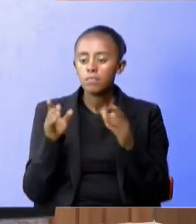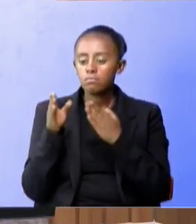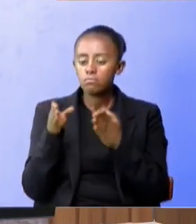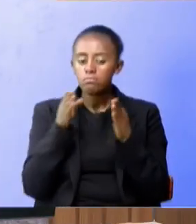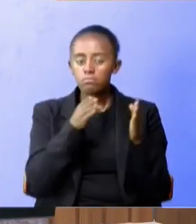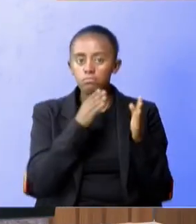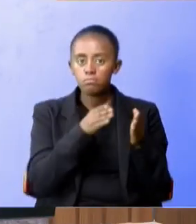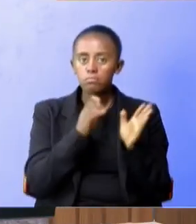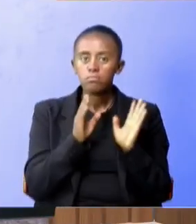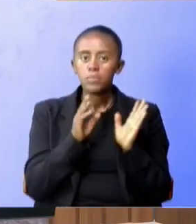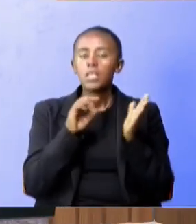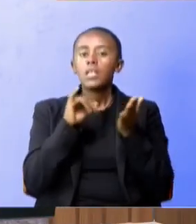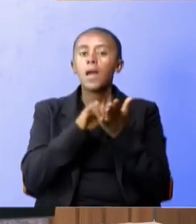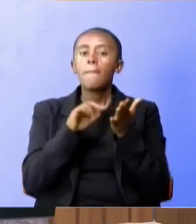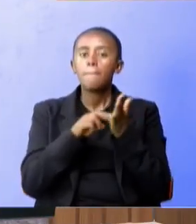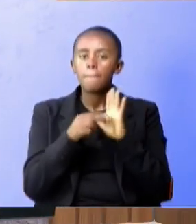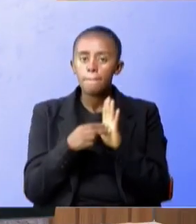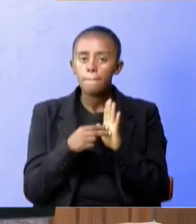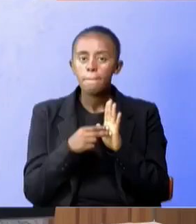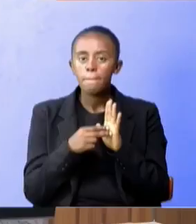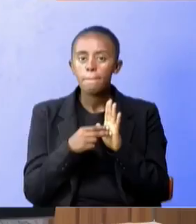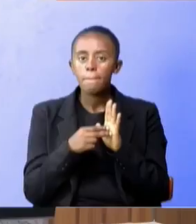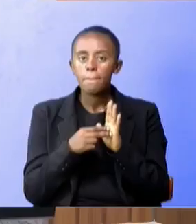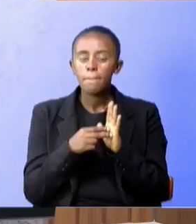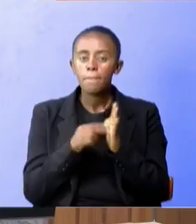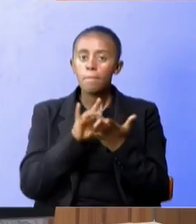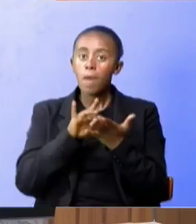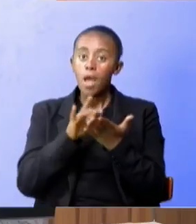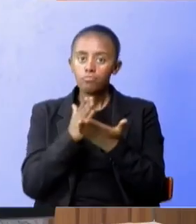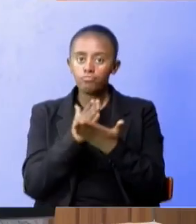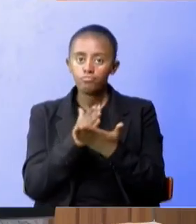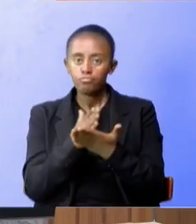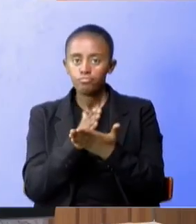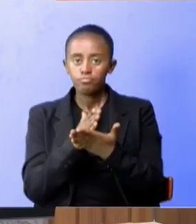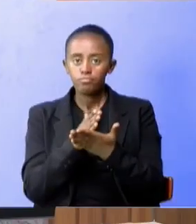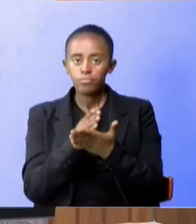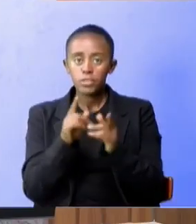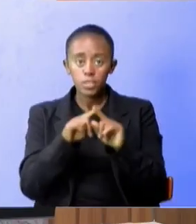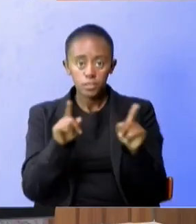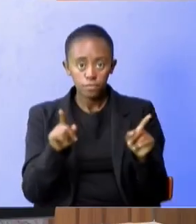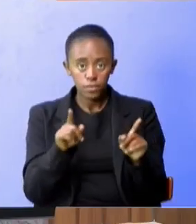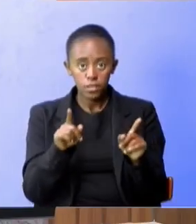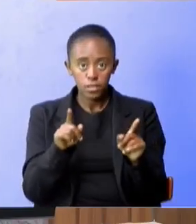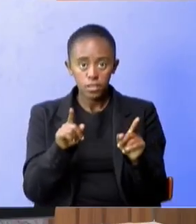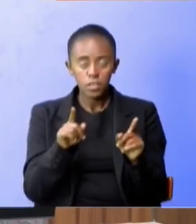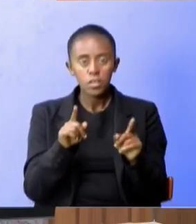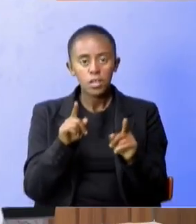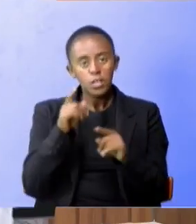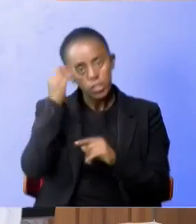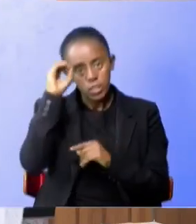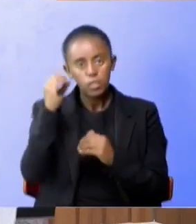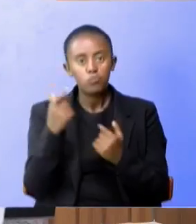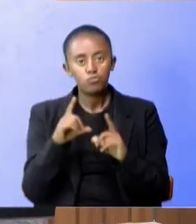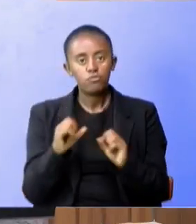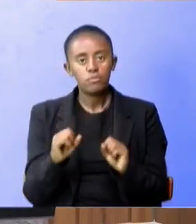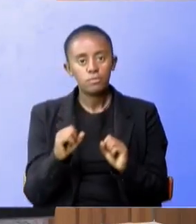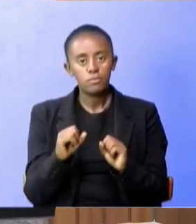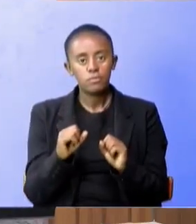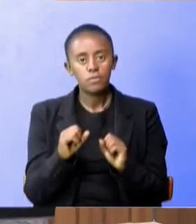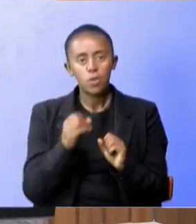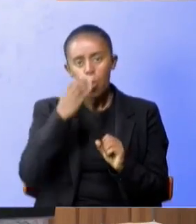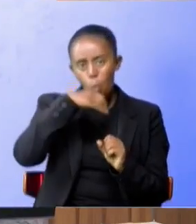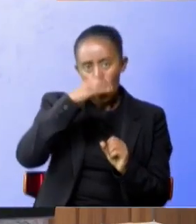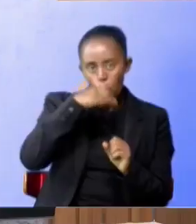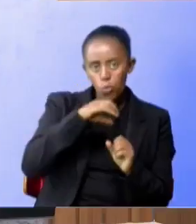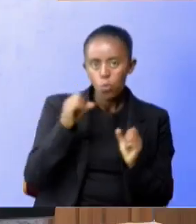spectrums. So that means in the middle of the spectrums, there are different varying degrees. For example, with hot